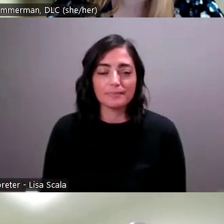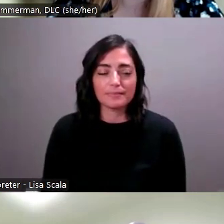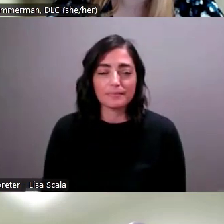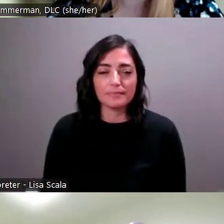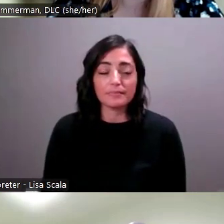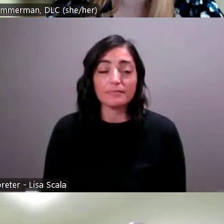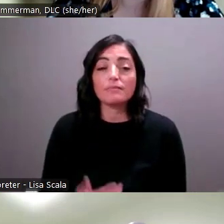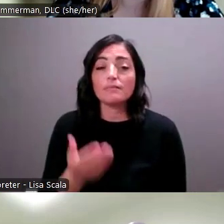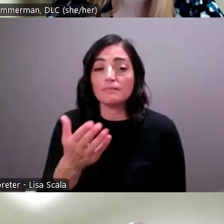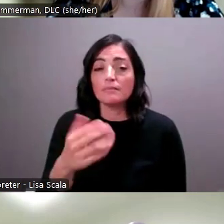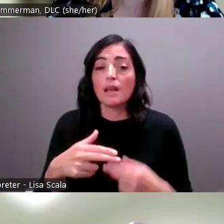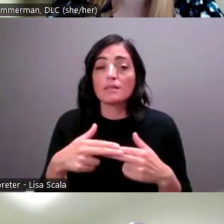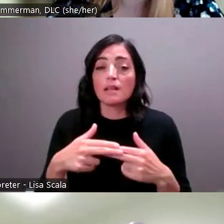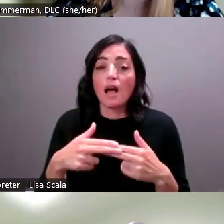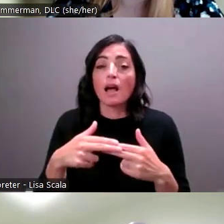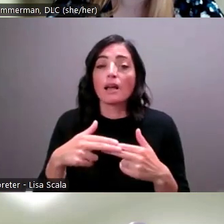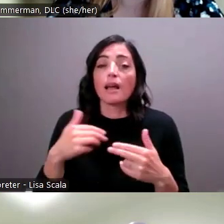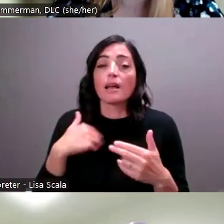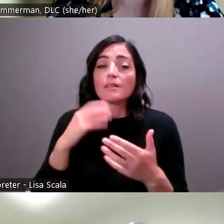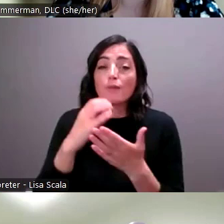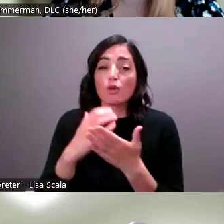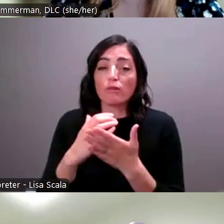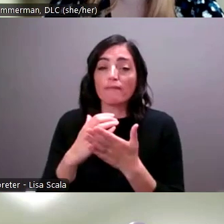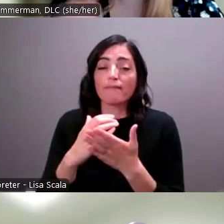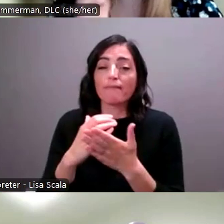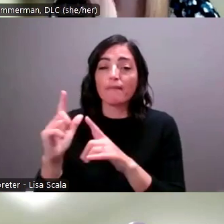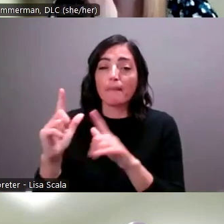Here we have a photograph of the